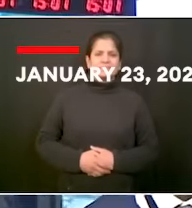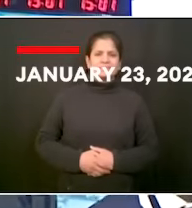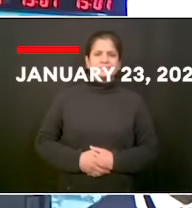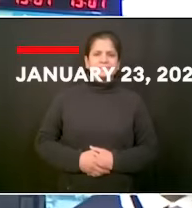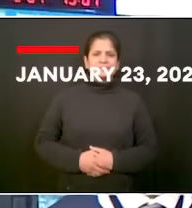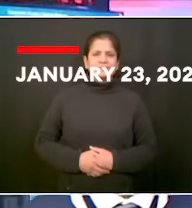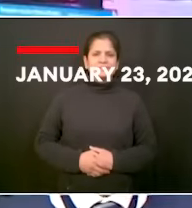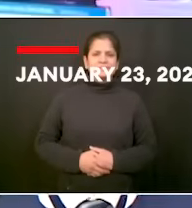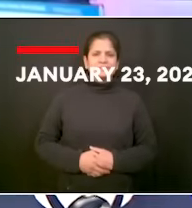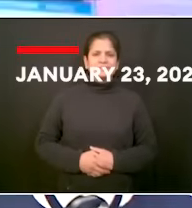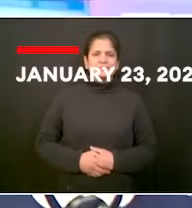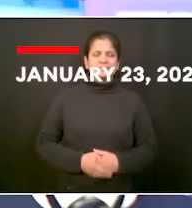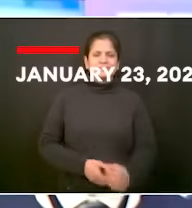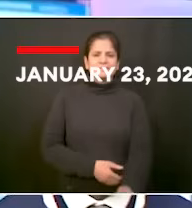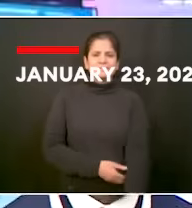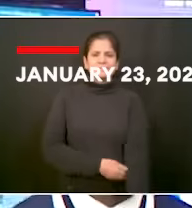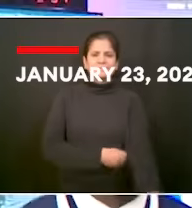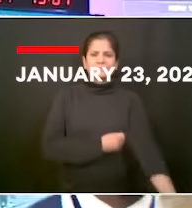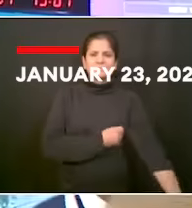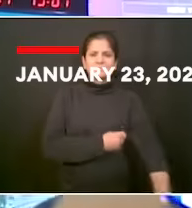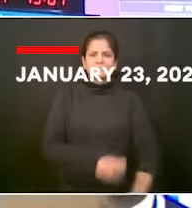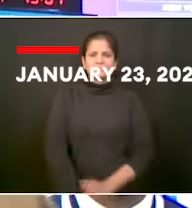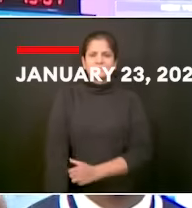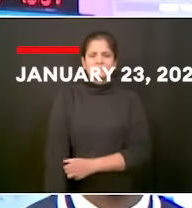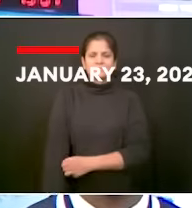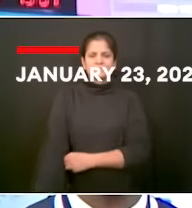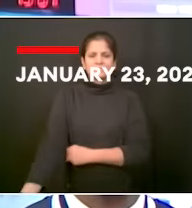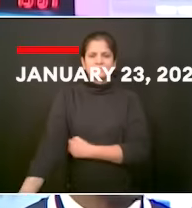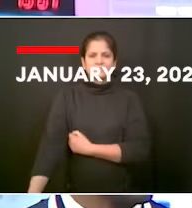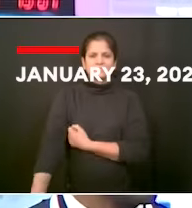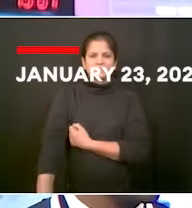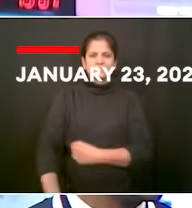I'll give everybody a minute to get in.